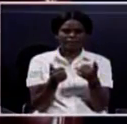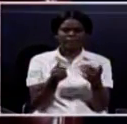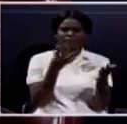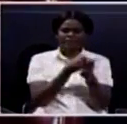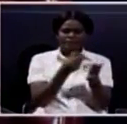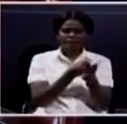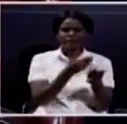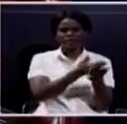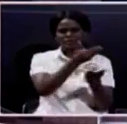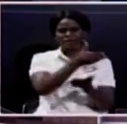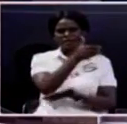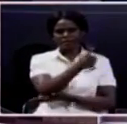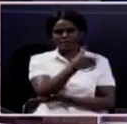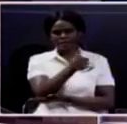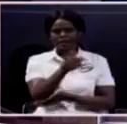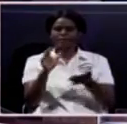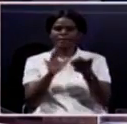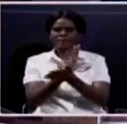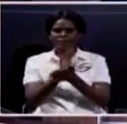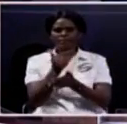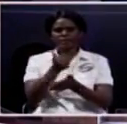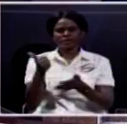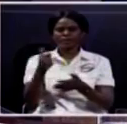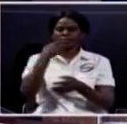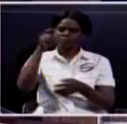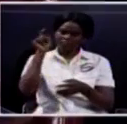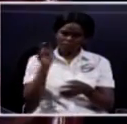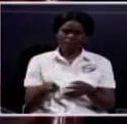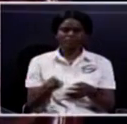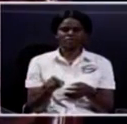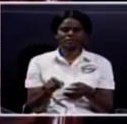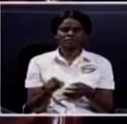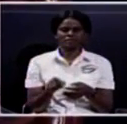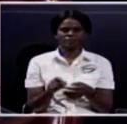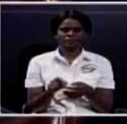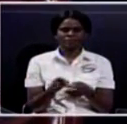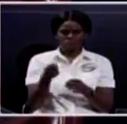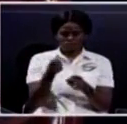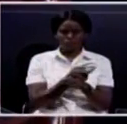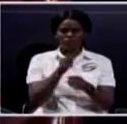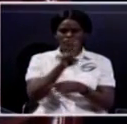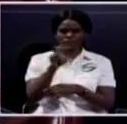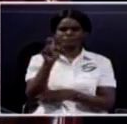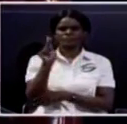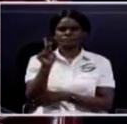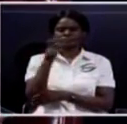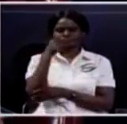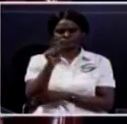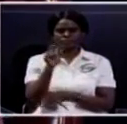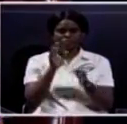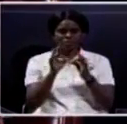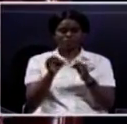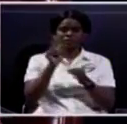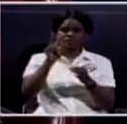pens, stationery, and the rest, it must be gotten from that 200 kwacha. Because if there are